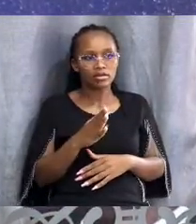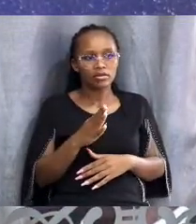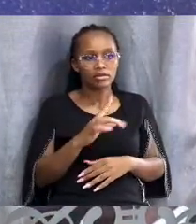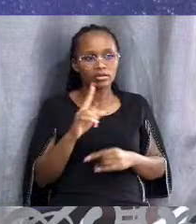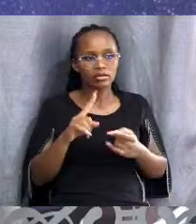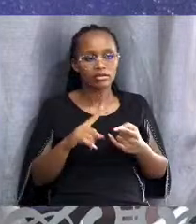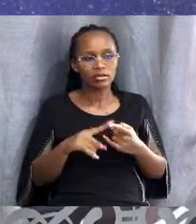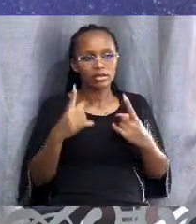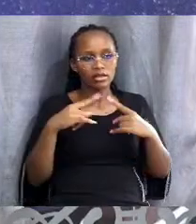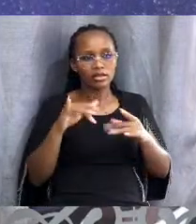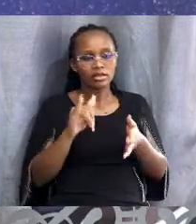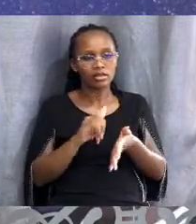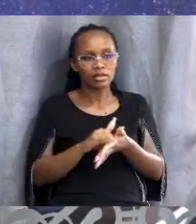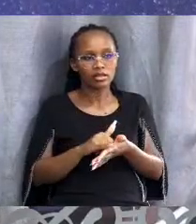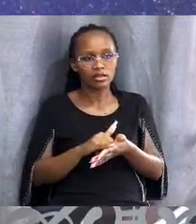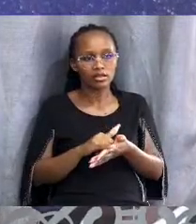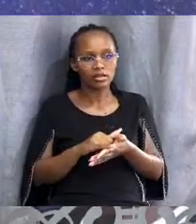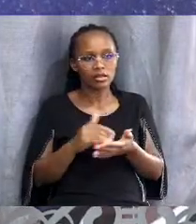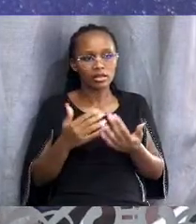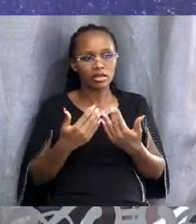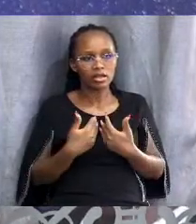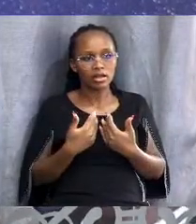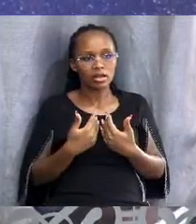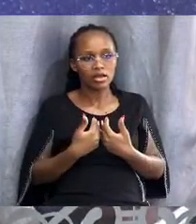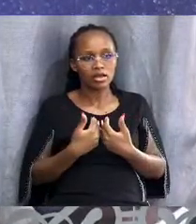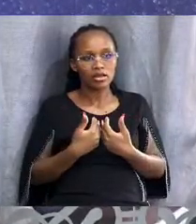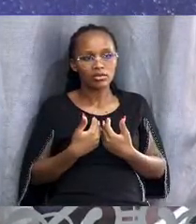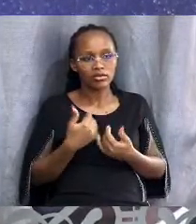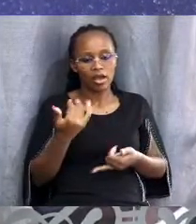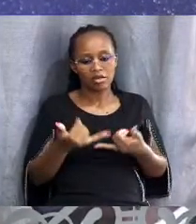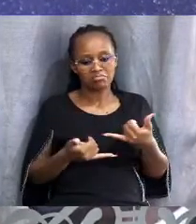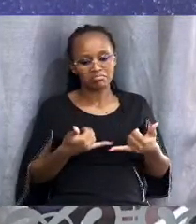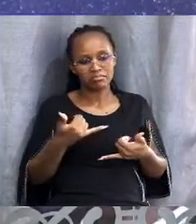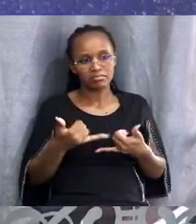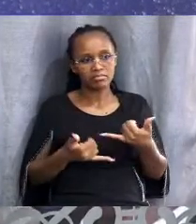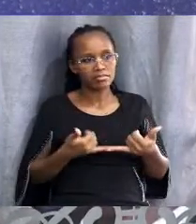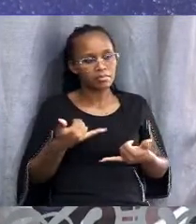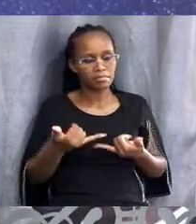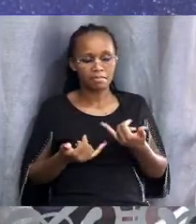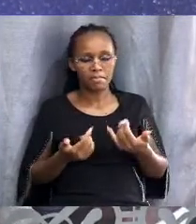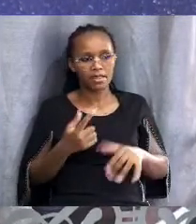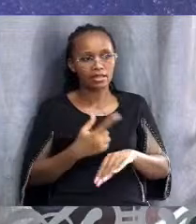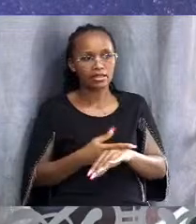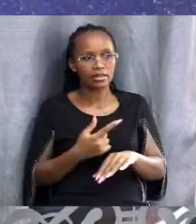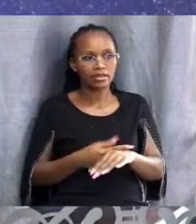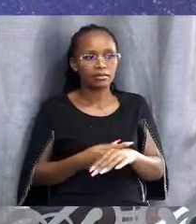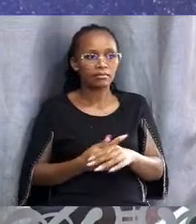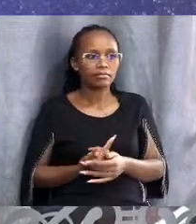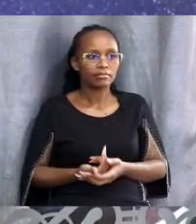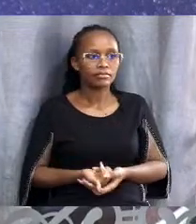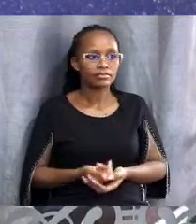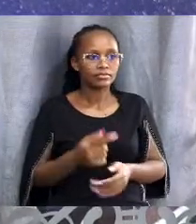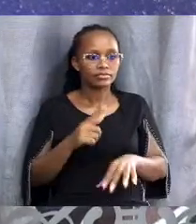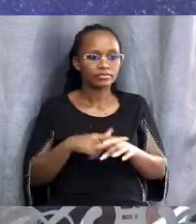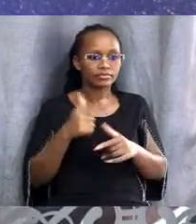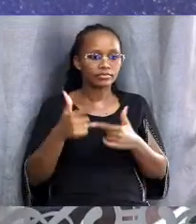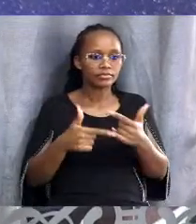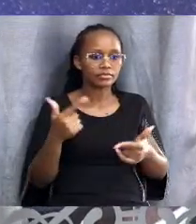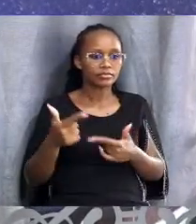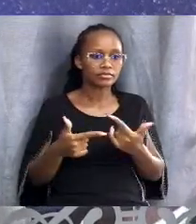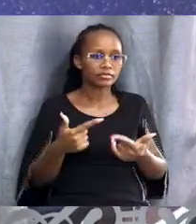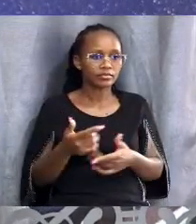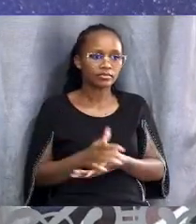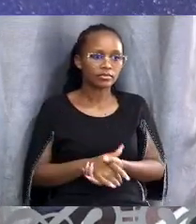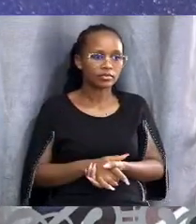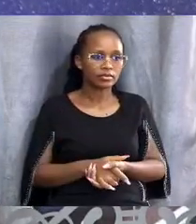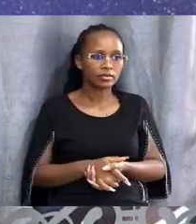announcement came that we have a nephew, it was joy, and as time went on, the love